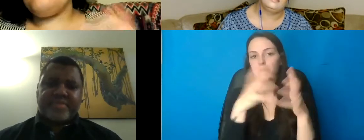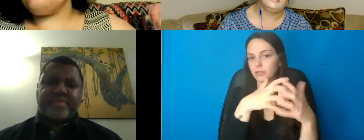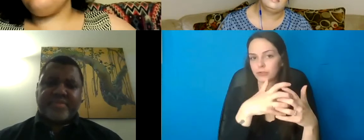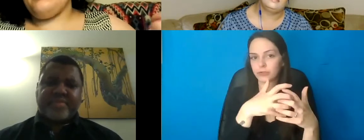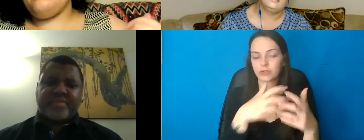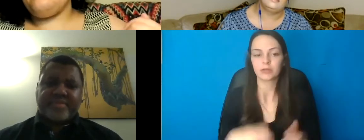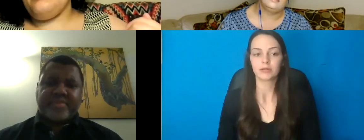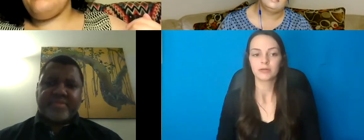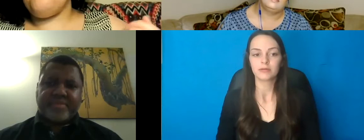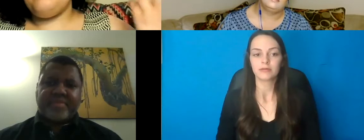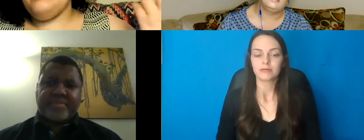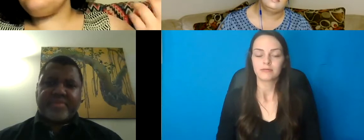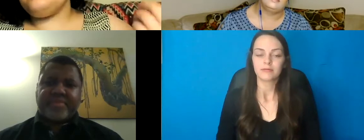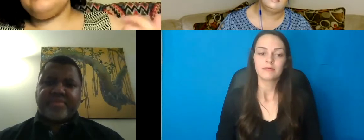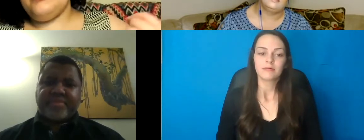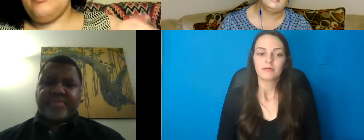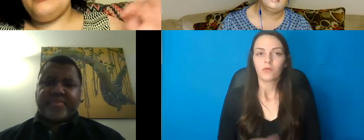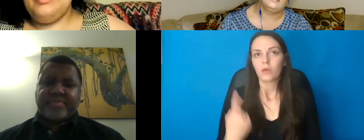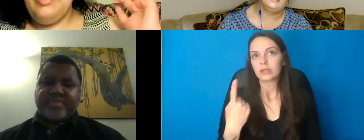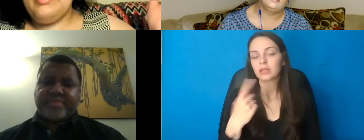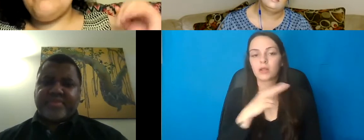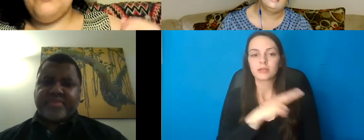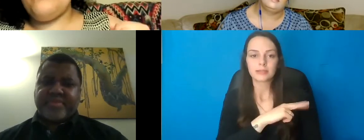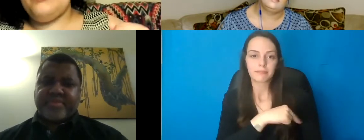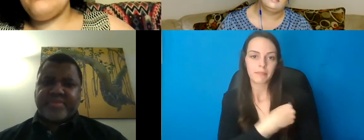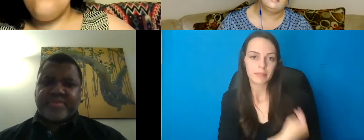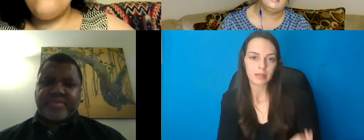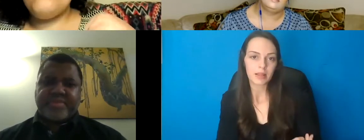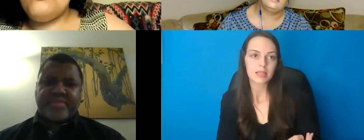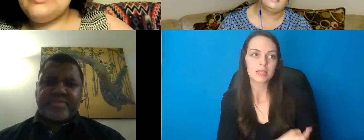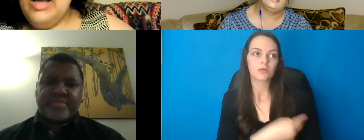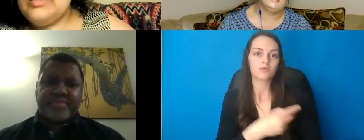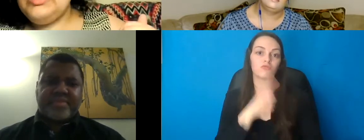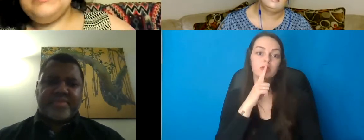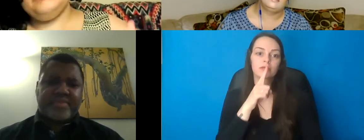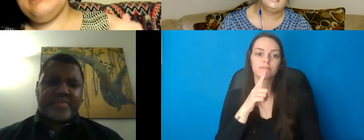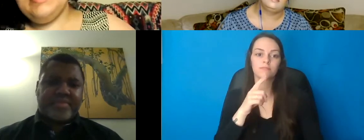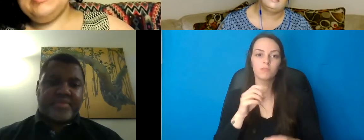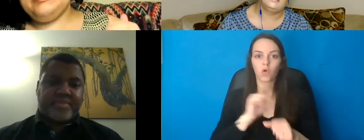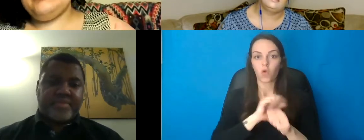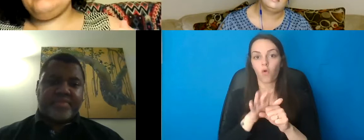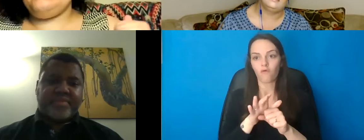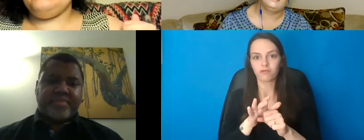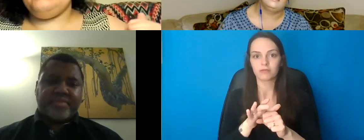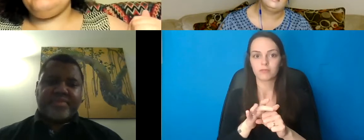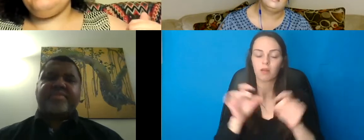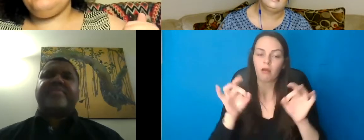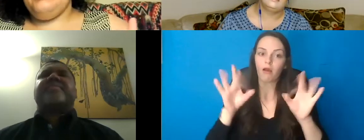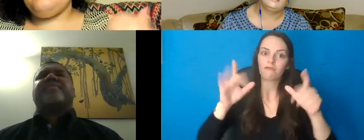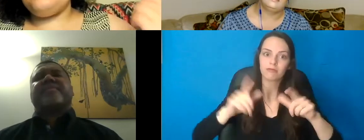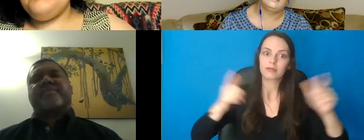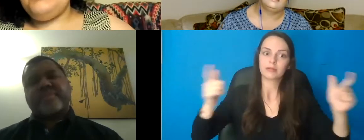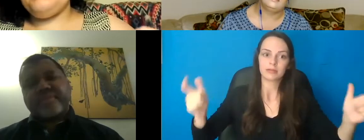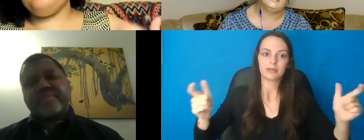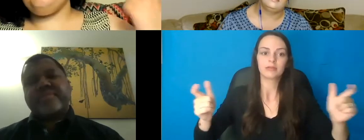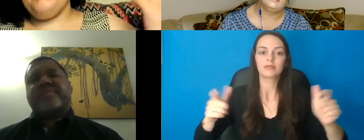like we had at one of the hospitals during our height of COVID, who gets oxygen machines first? And